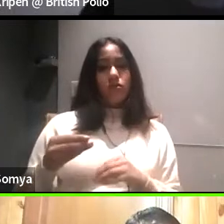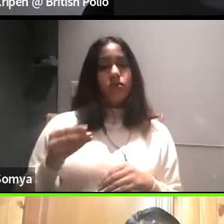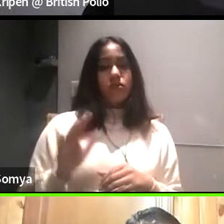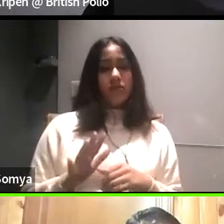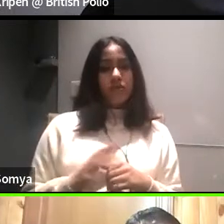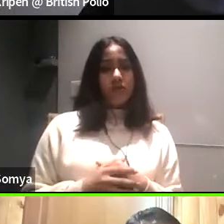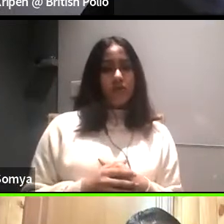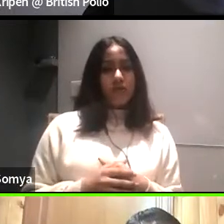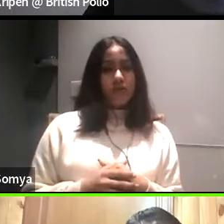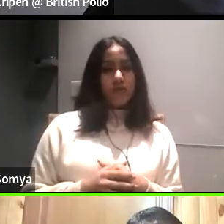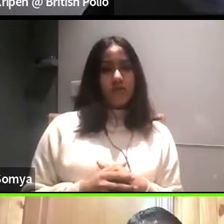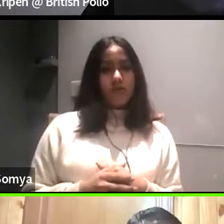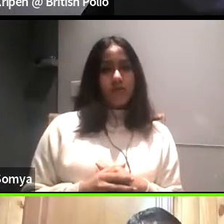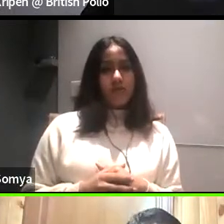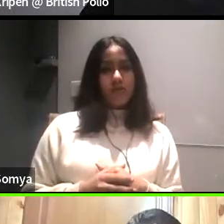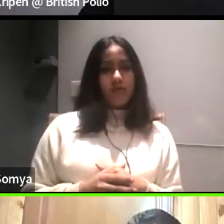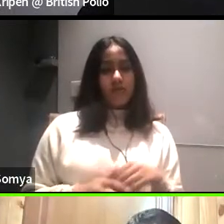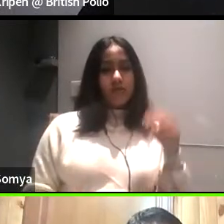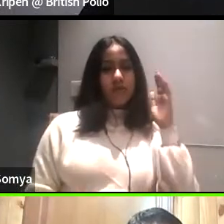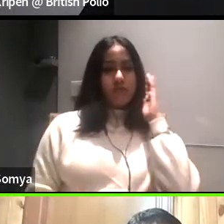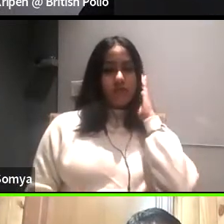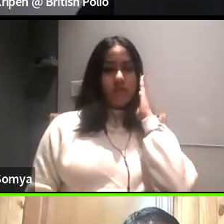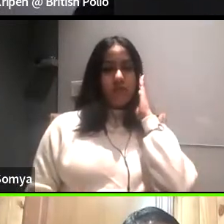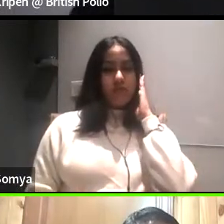males having